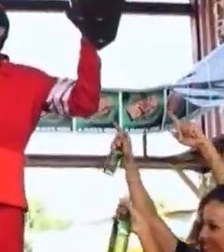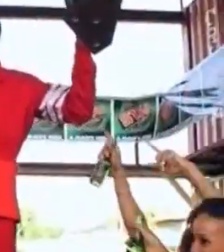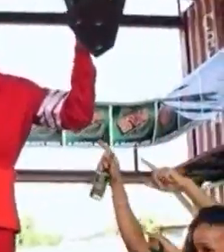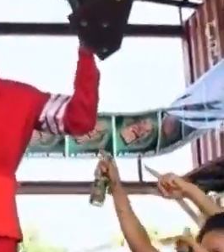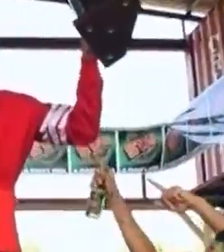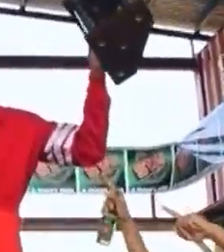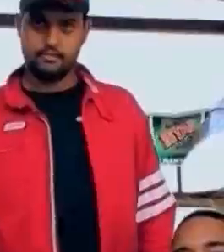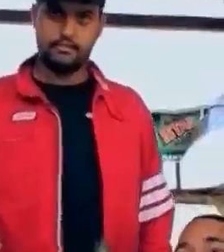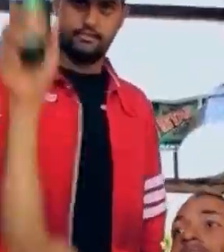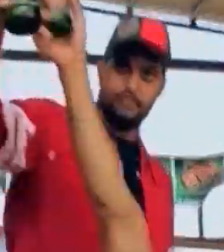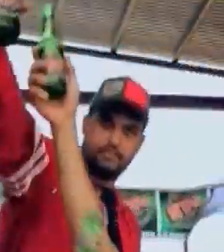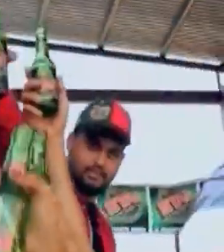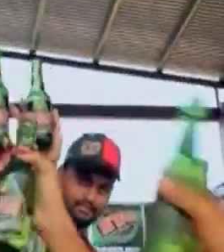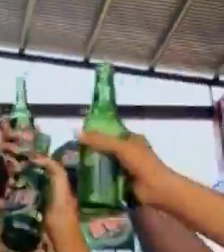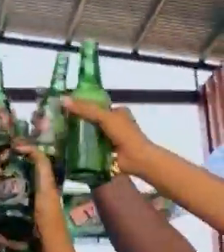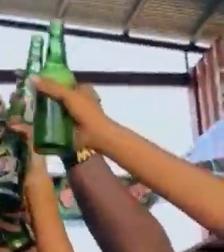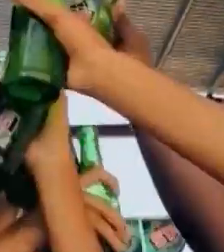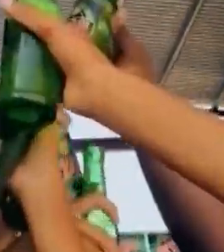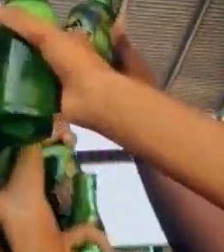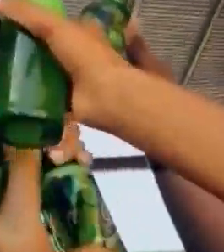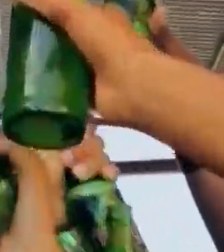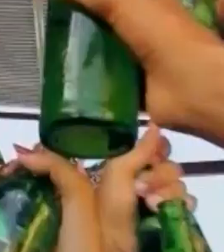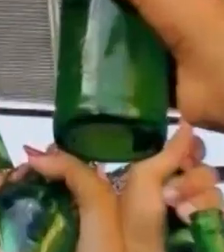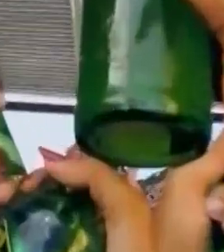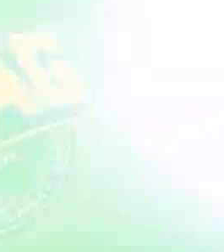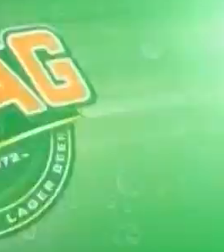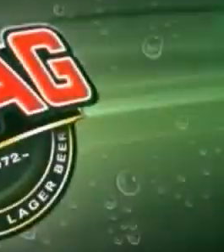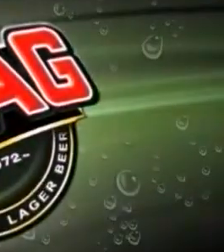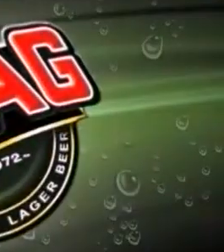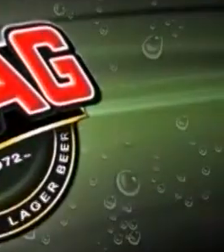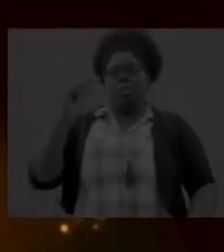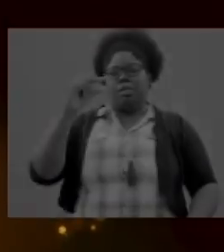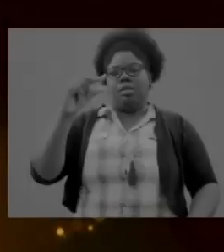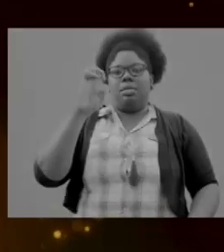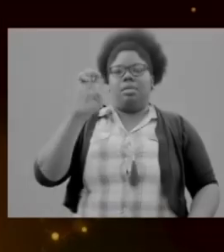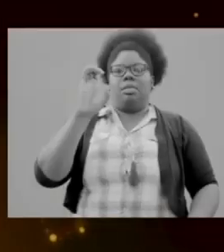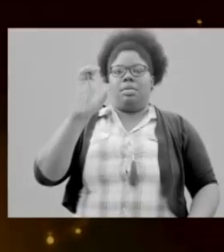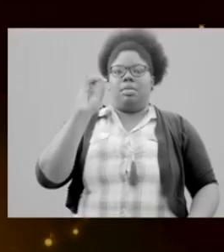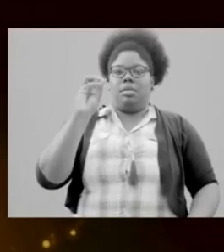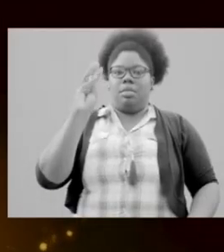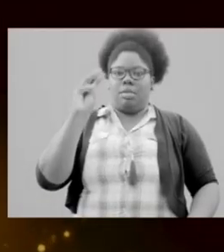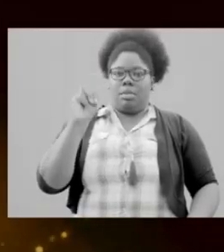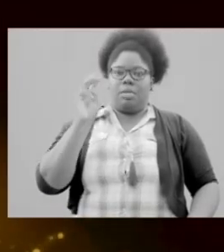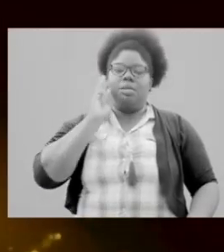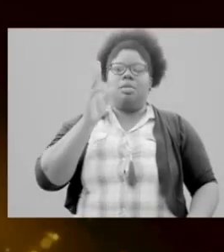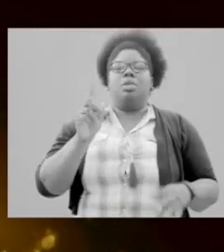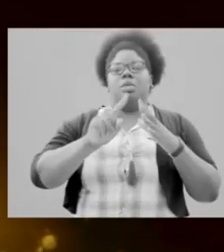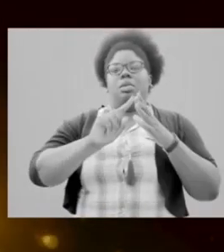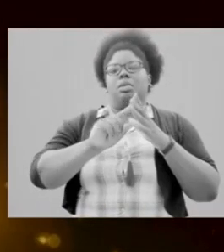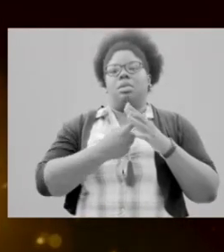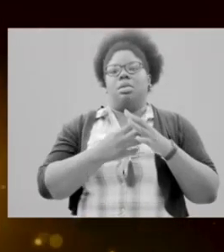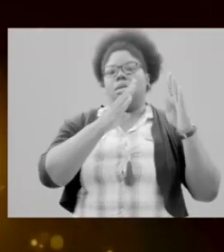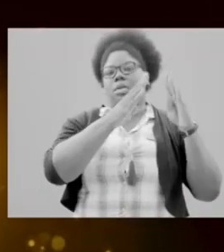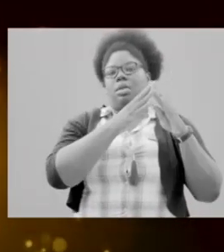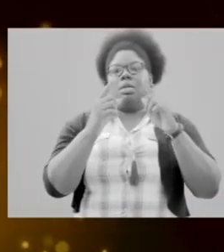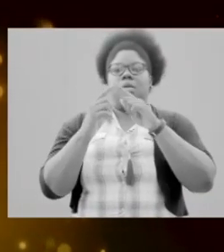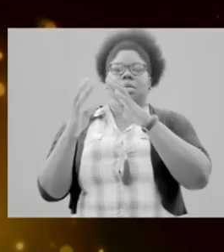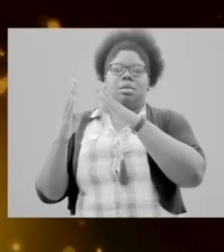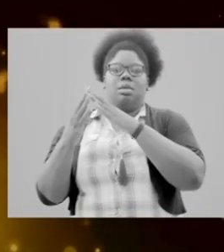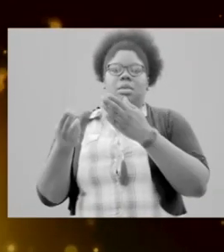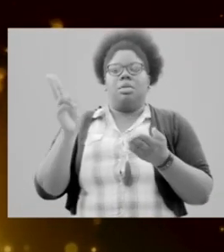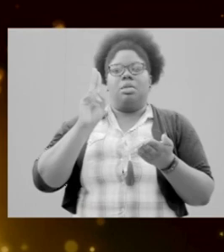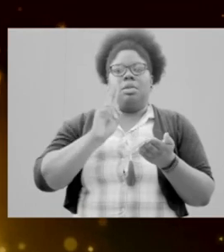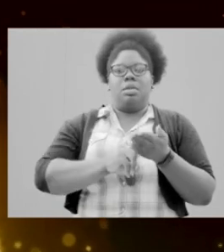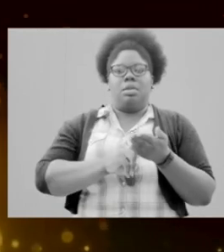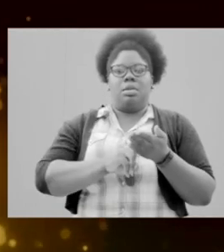stag in the line. Well, everybody have a stag in the hand. Where's mine? Stagger man's beer. The Ghana Elections Commission will commence